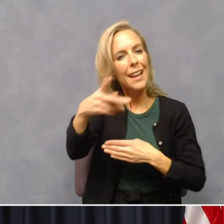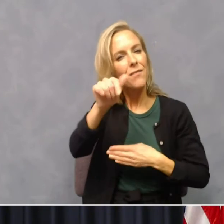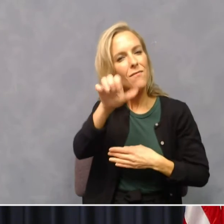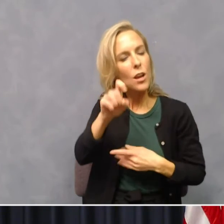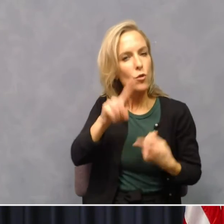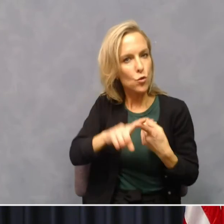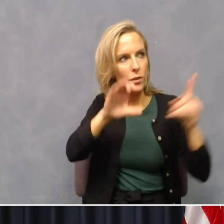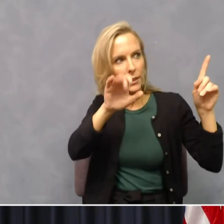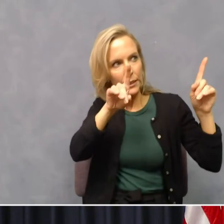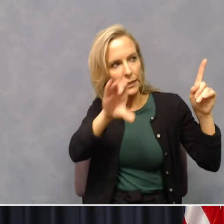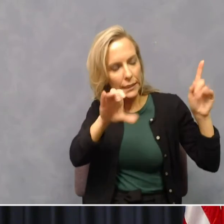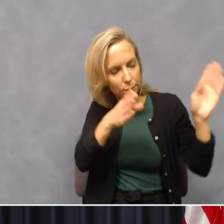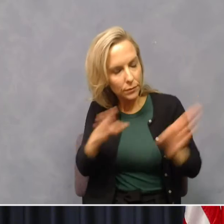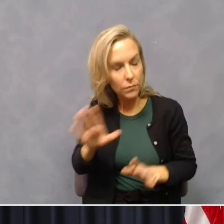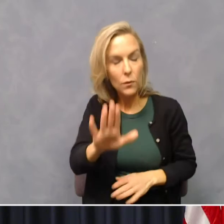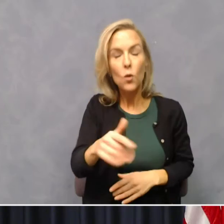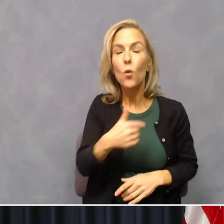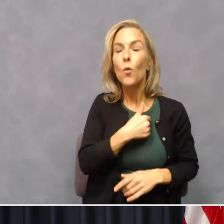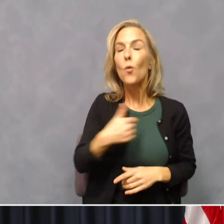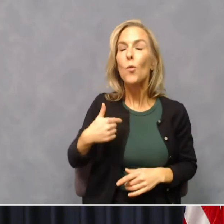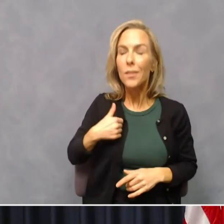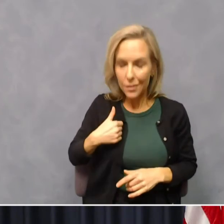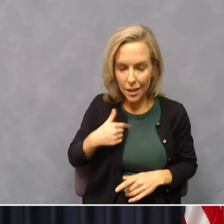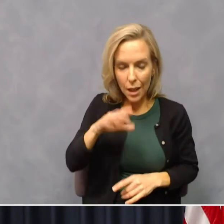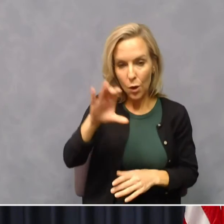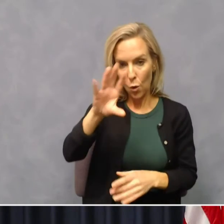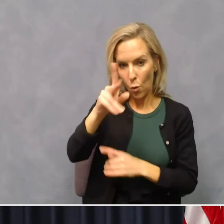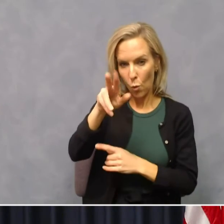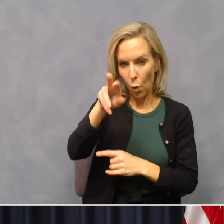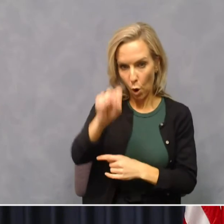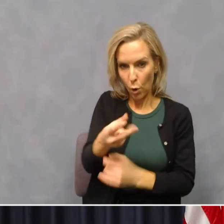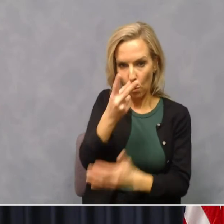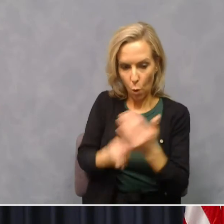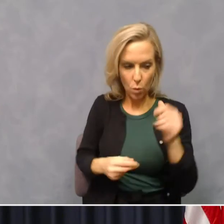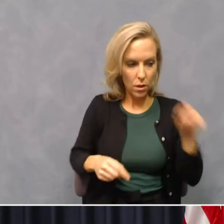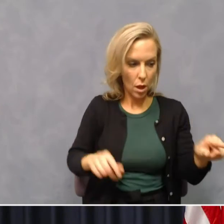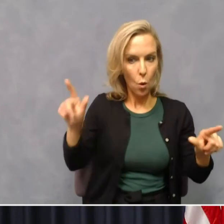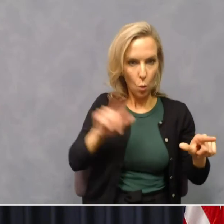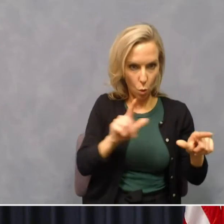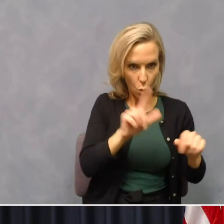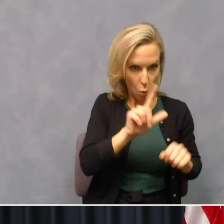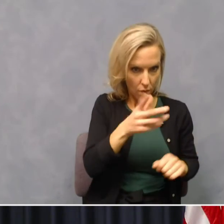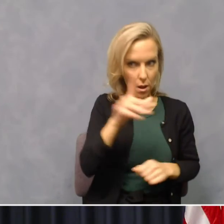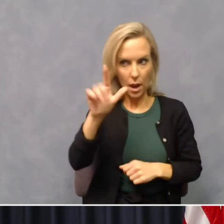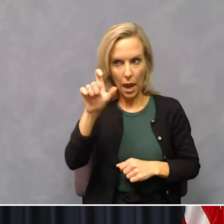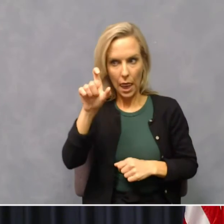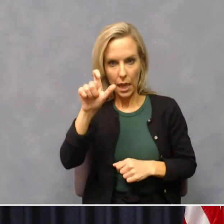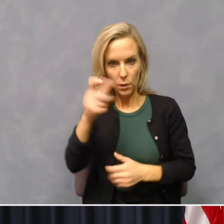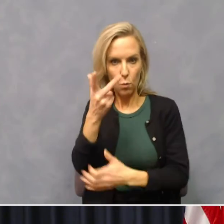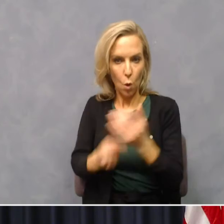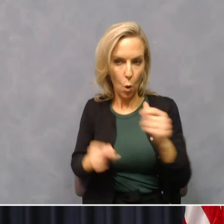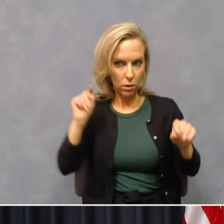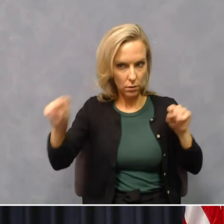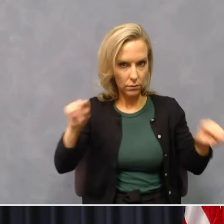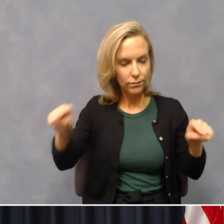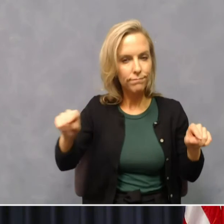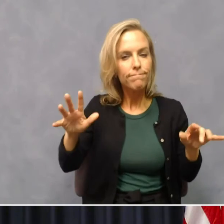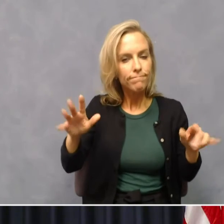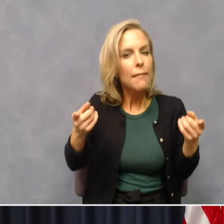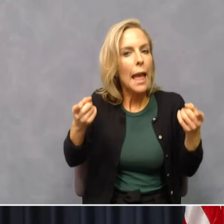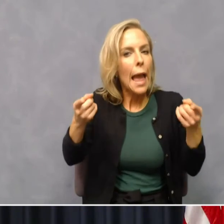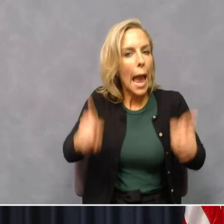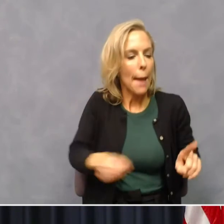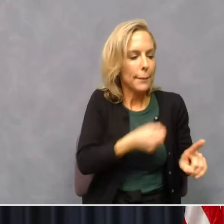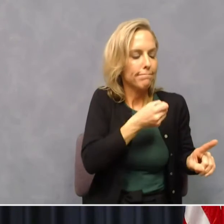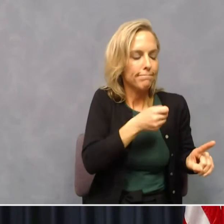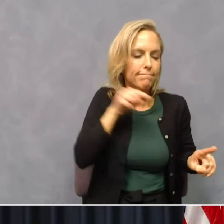So we believe that there was a Walgreens store in both Louisville and Lexington that had this similar occurrence happen.